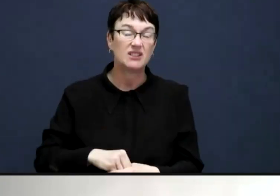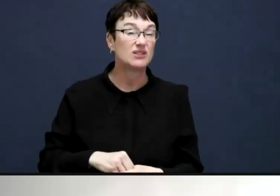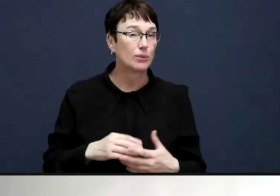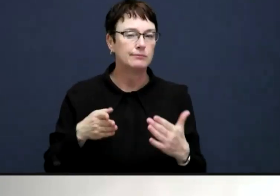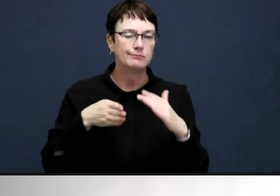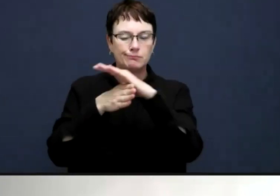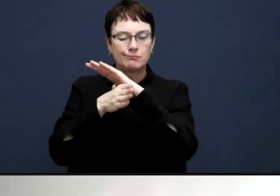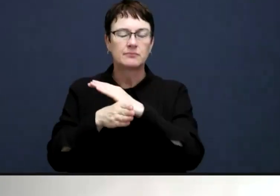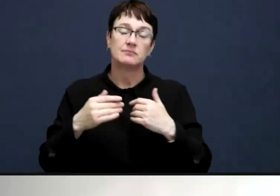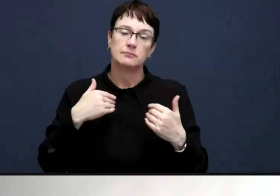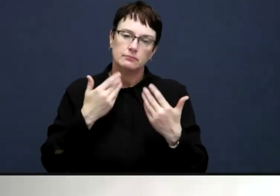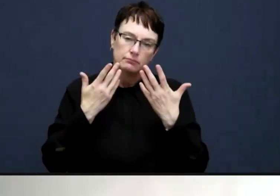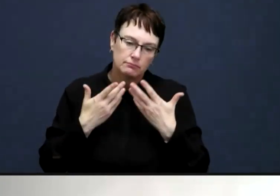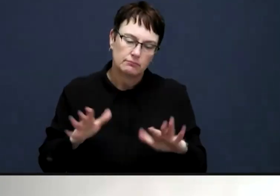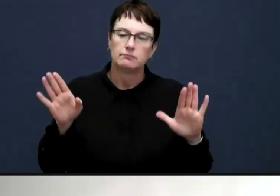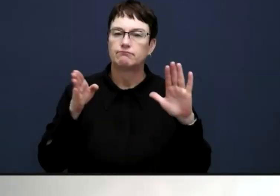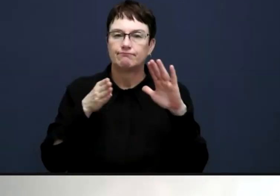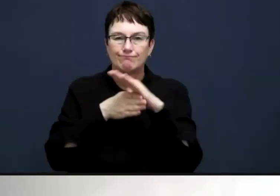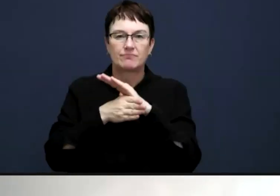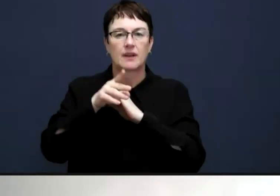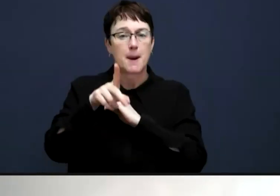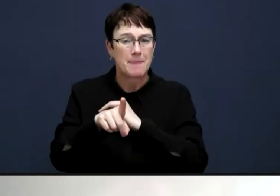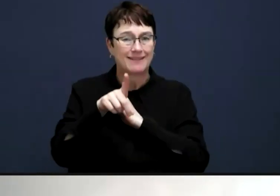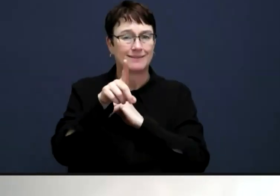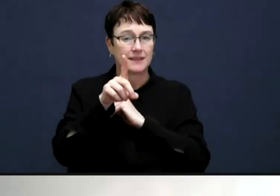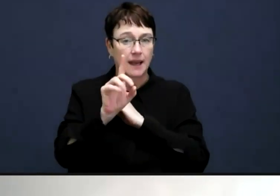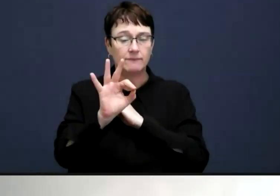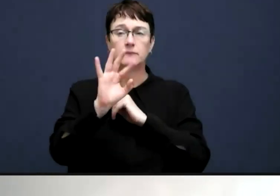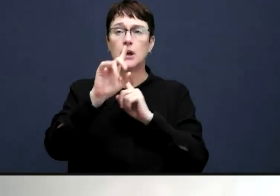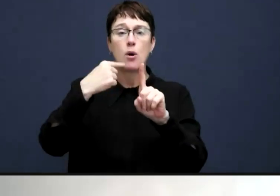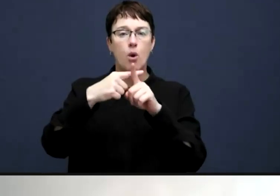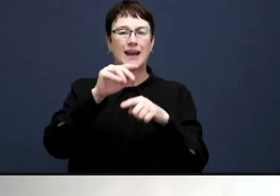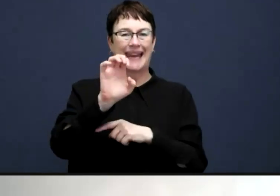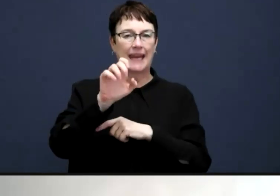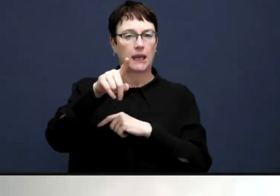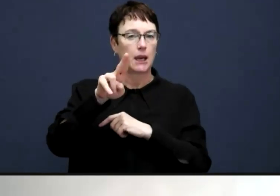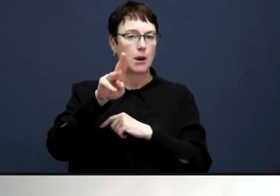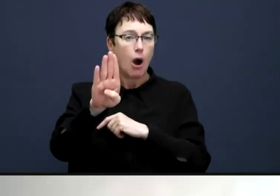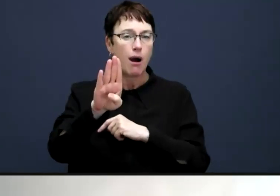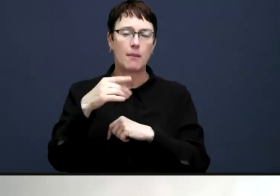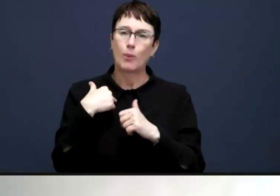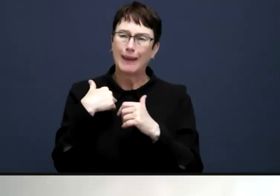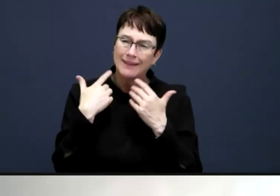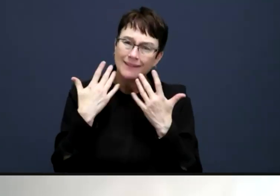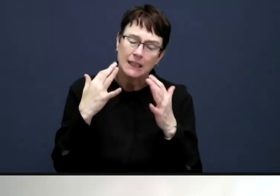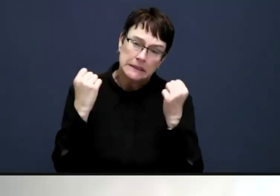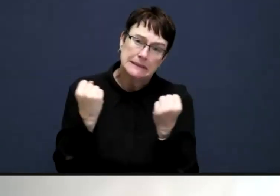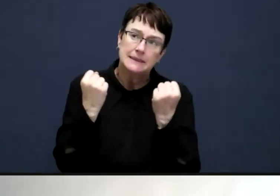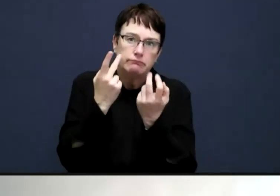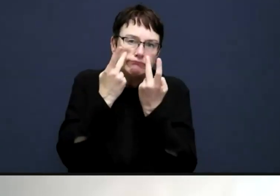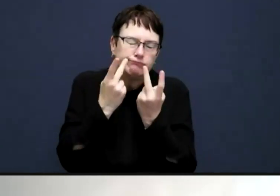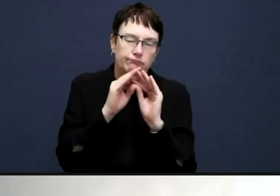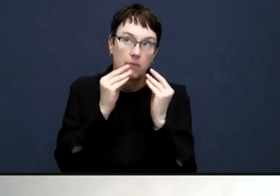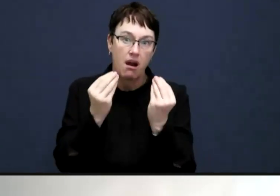EPUB output to make it easier for organizations to create accessible documents there. We have been partnering with the